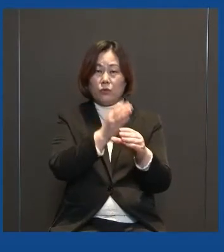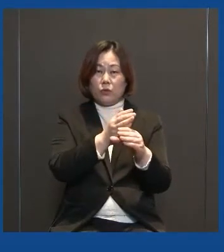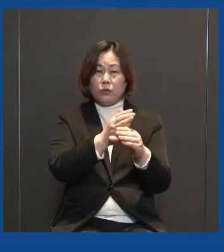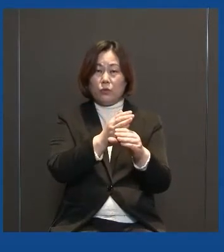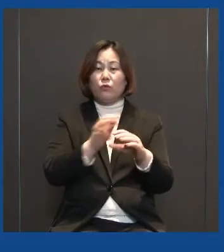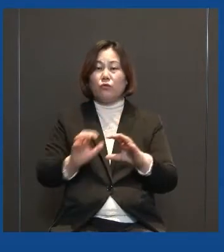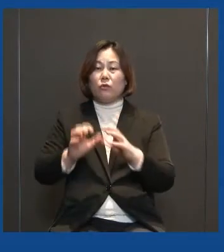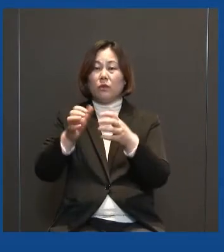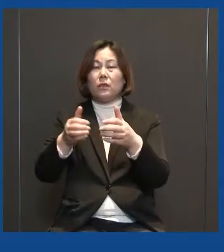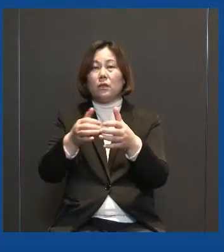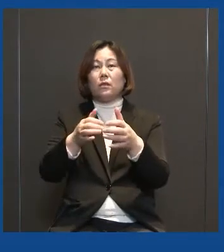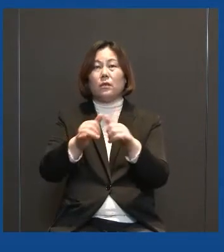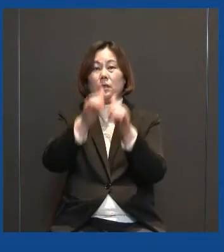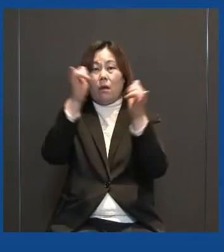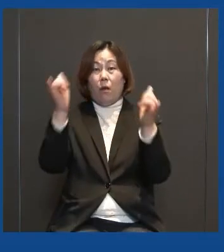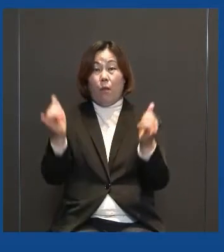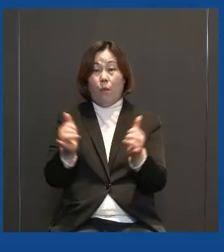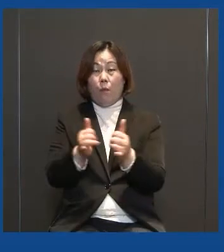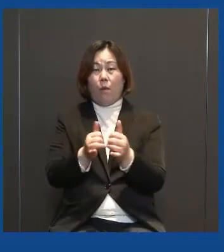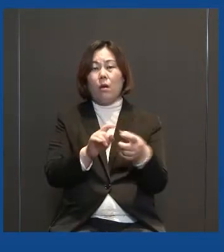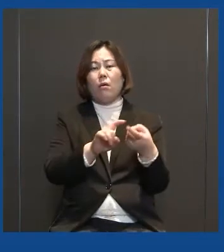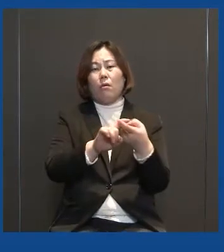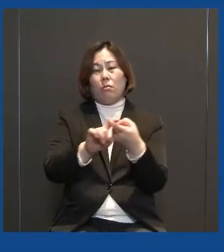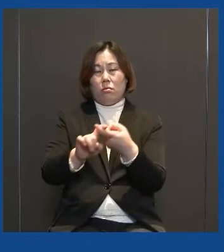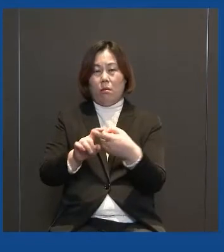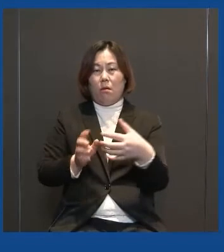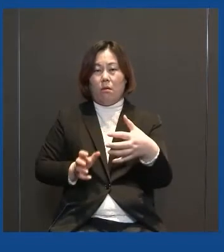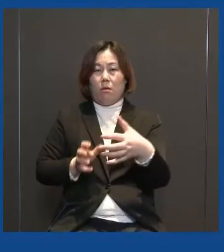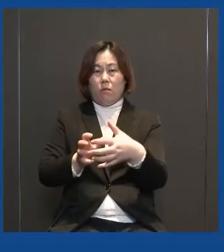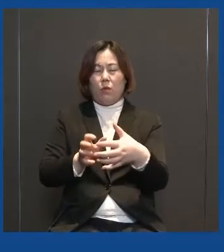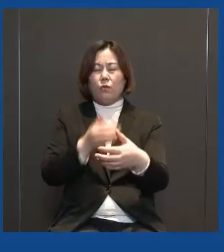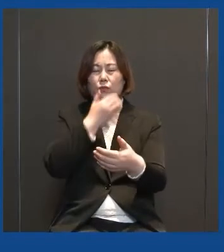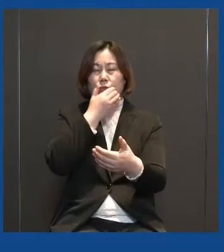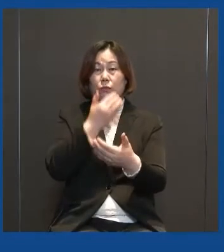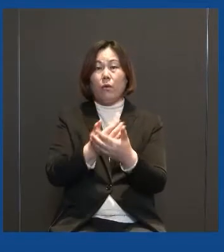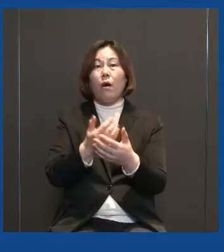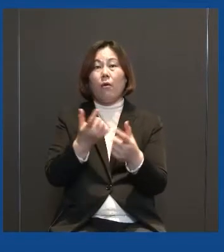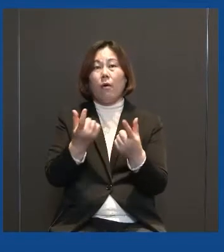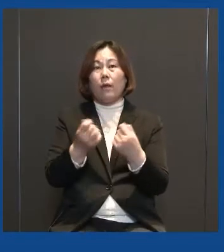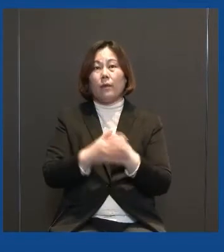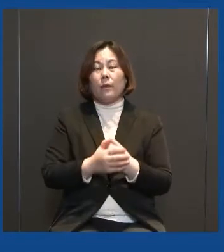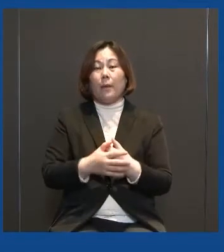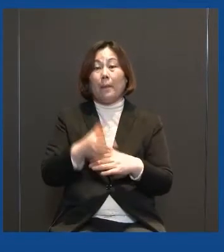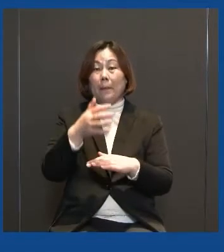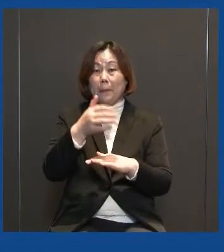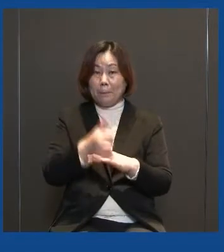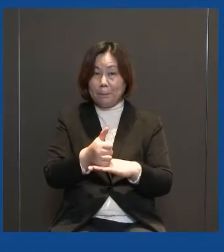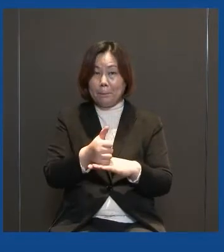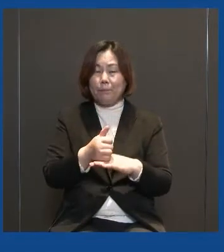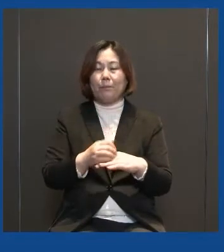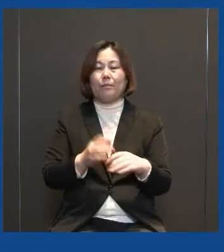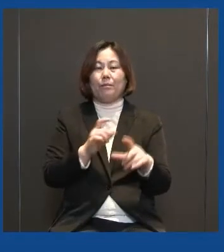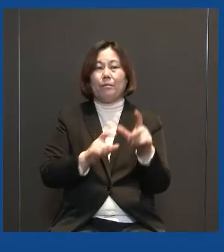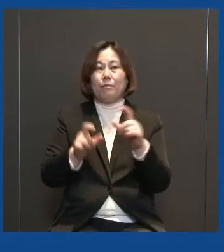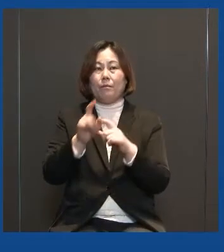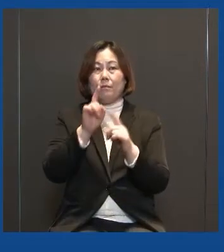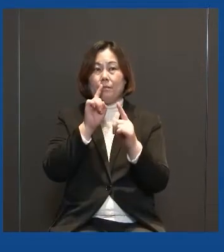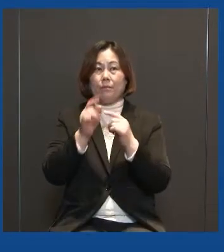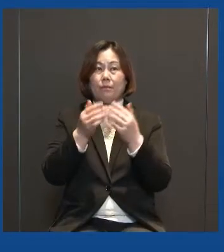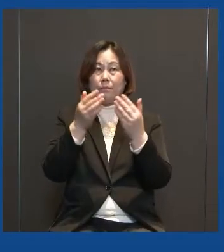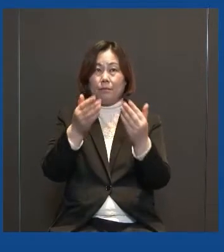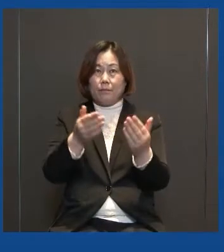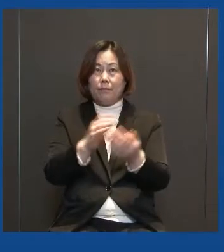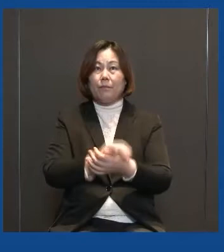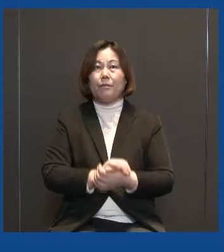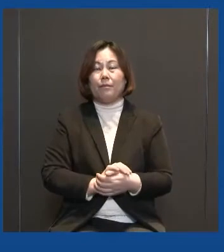Global Aging Center, as well as other international organizations must come together and promote their solidarity. Last